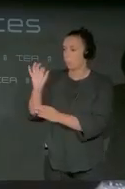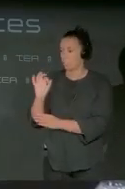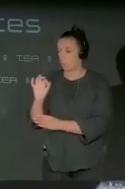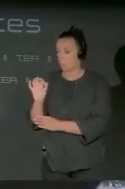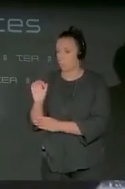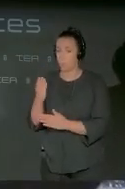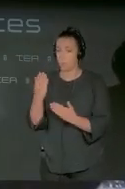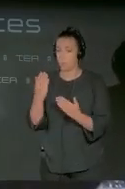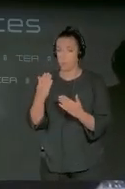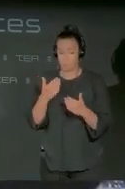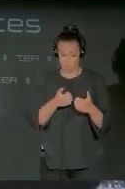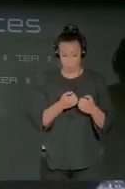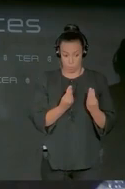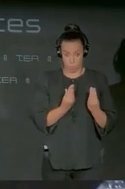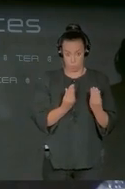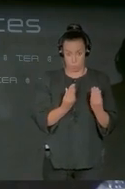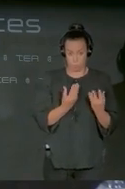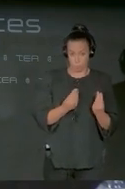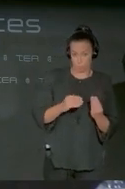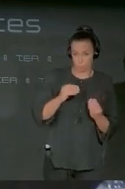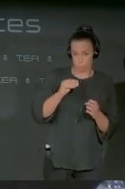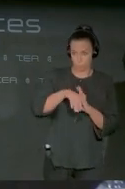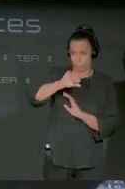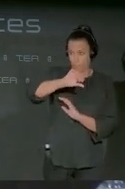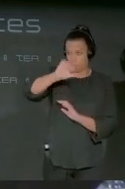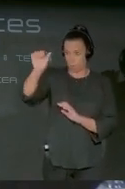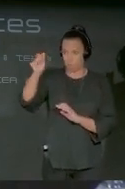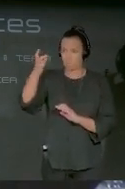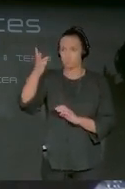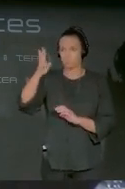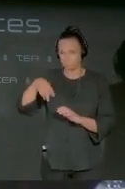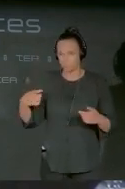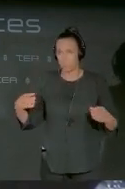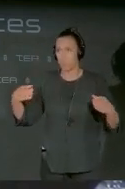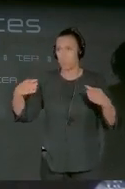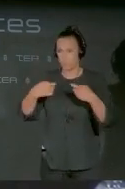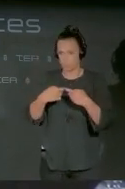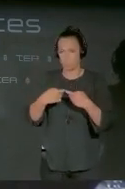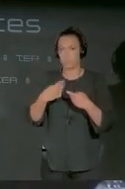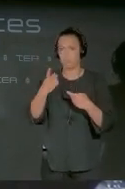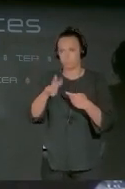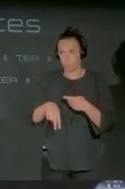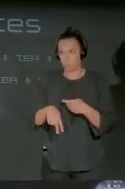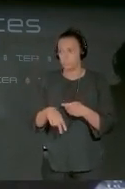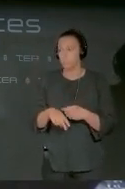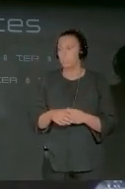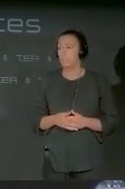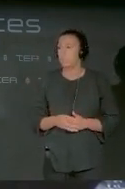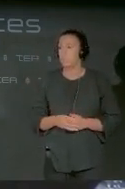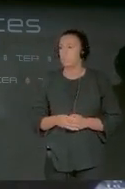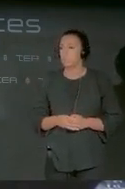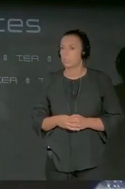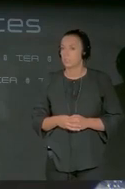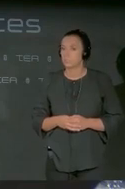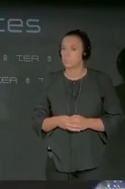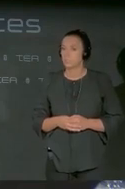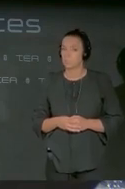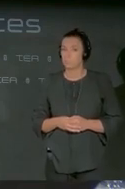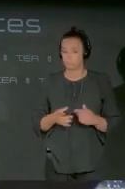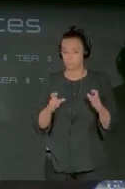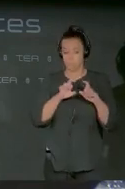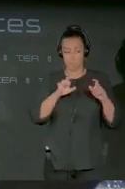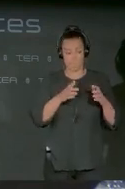big European video game studios have a huge range of subcontractors, actors in Europe, and they are using their services to create their content across the